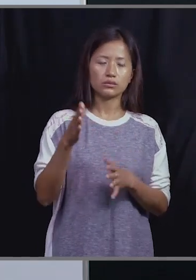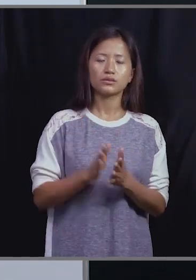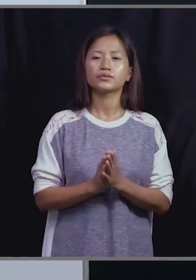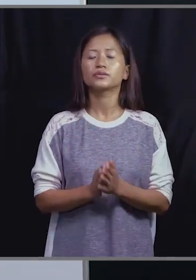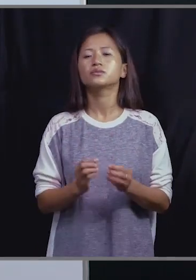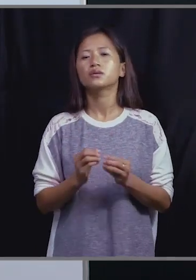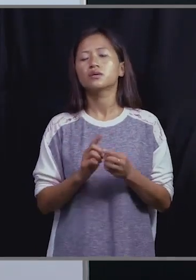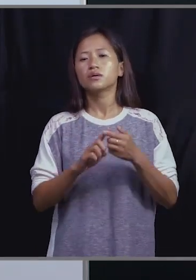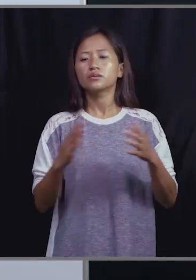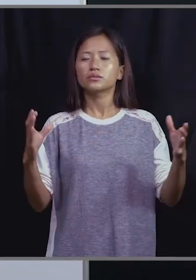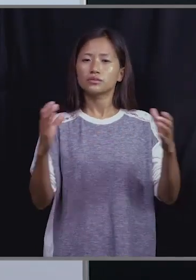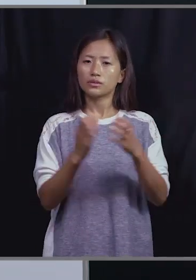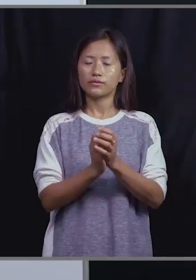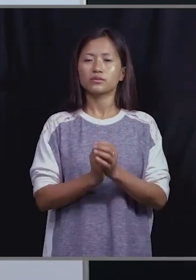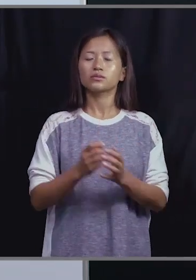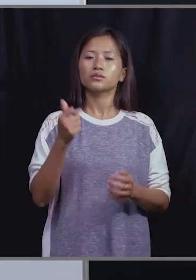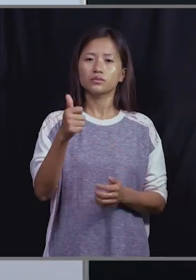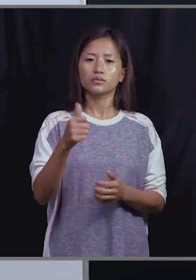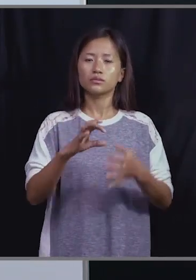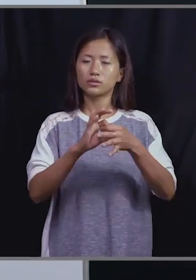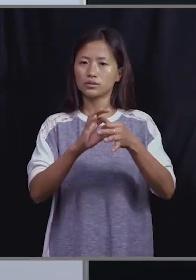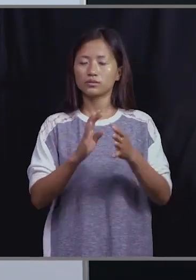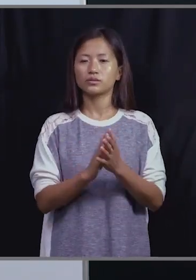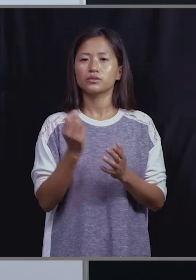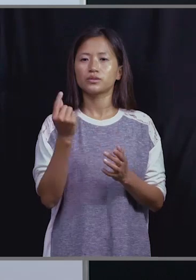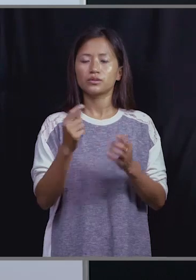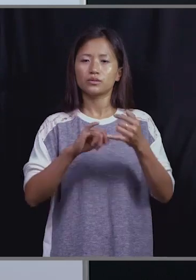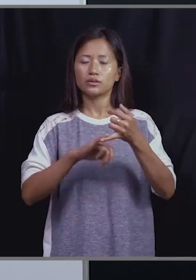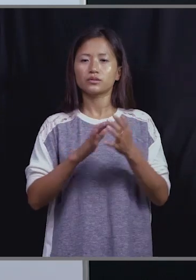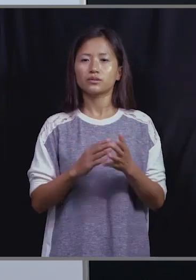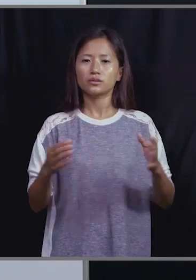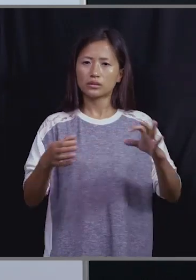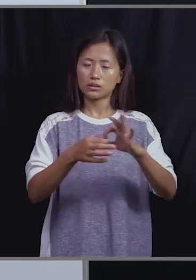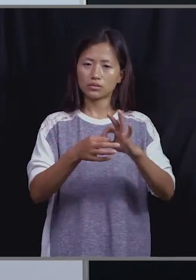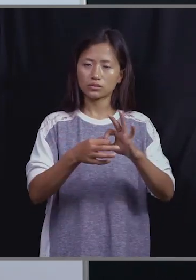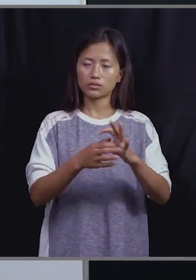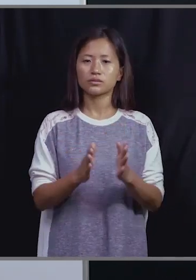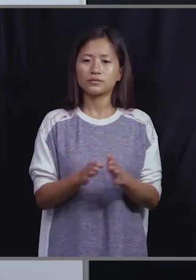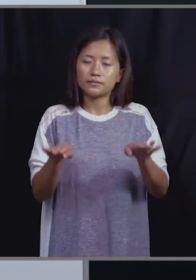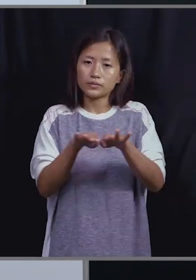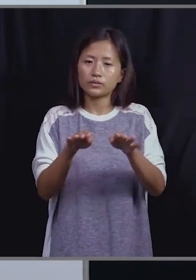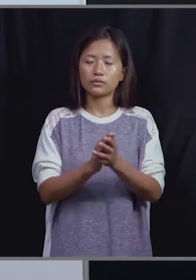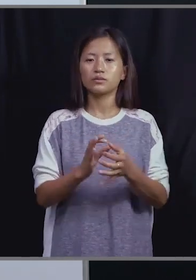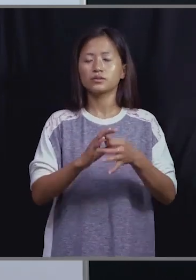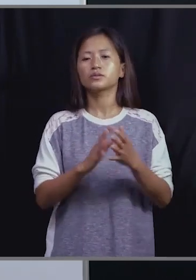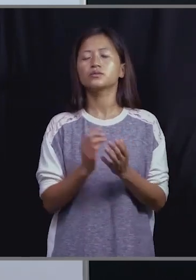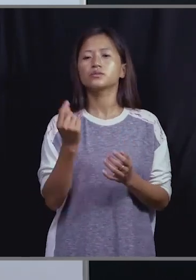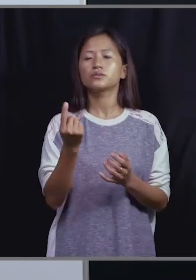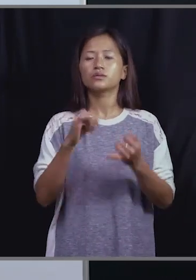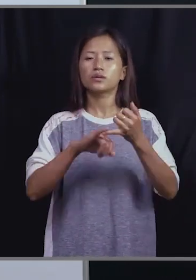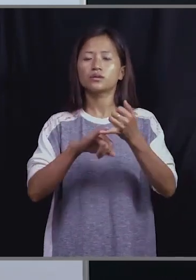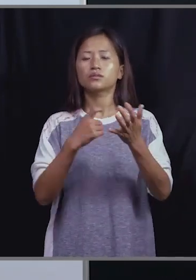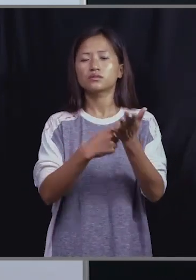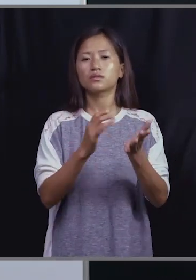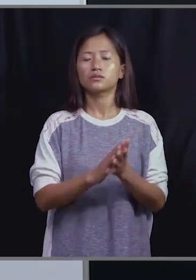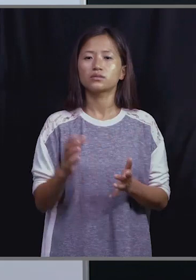path. They had a good relations with the US and also maintained a close relations with the USSR. So